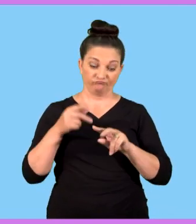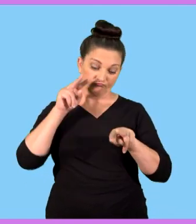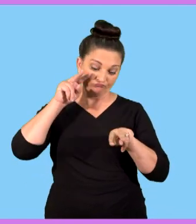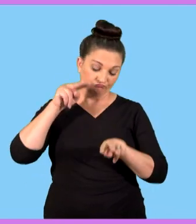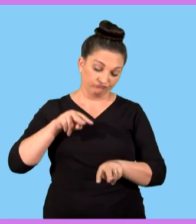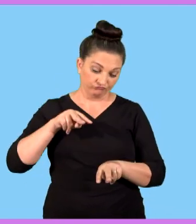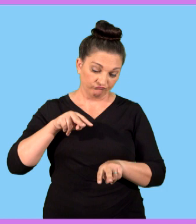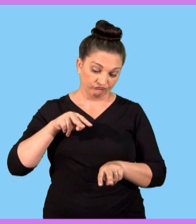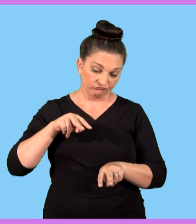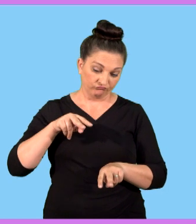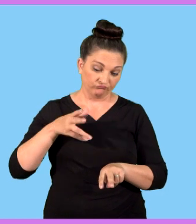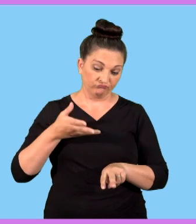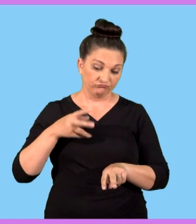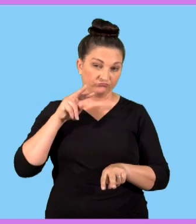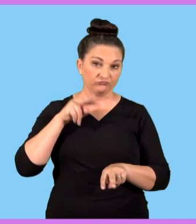from above.